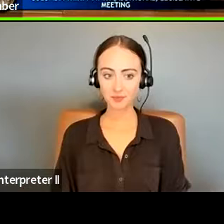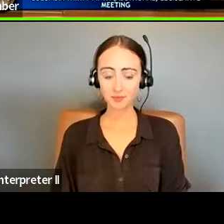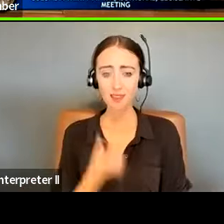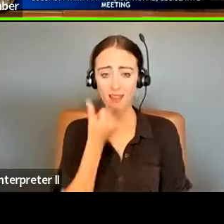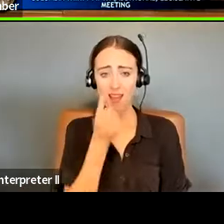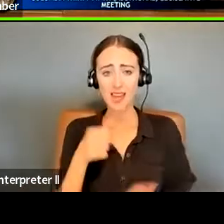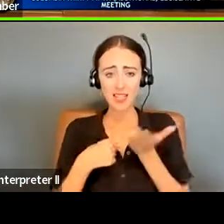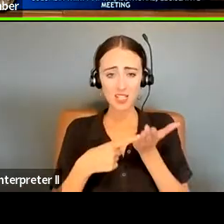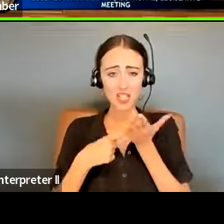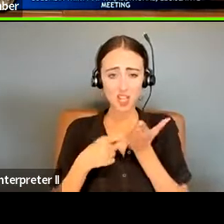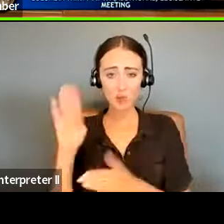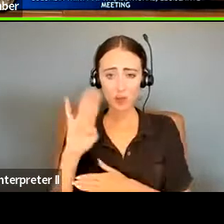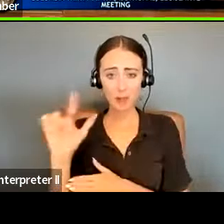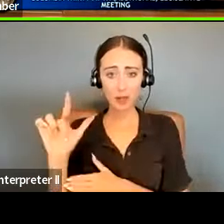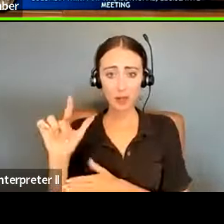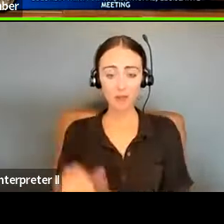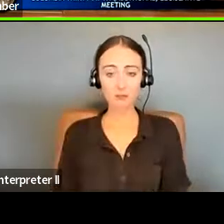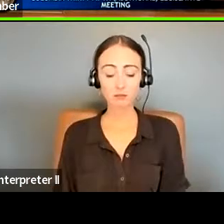discussion on the bill?